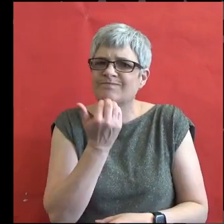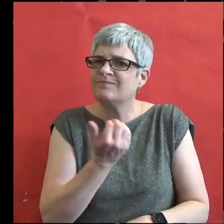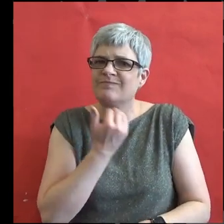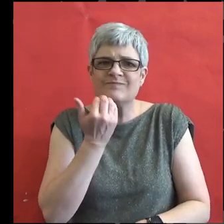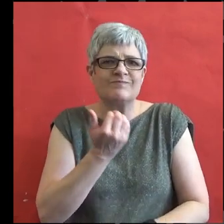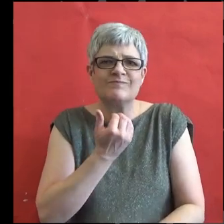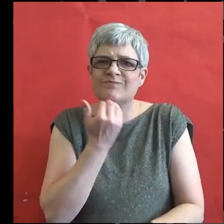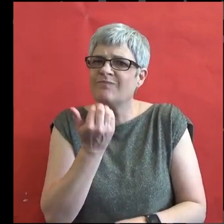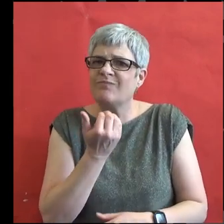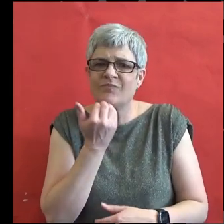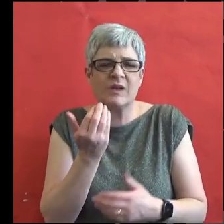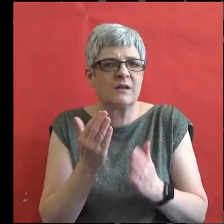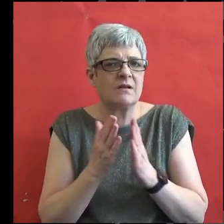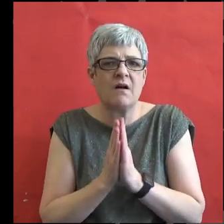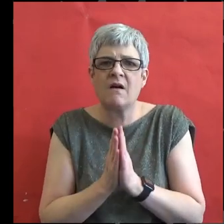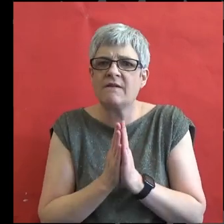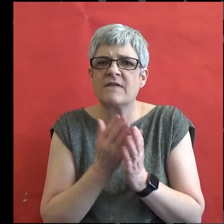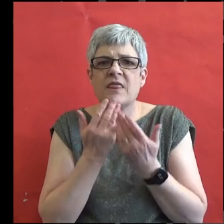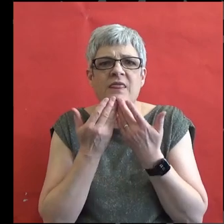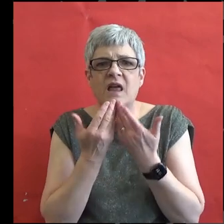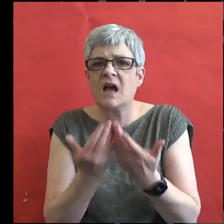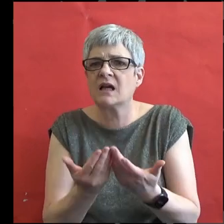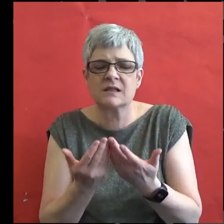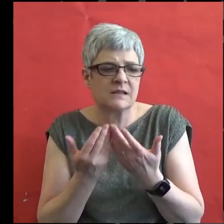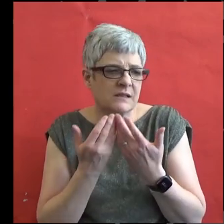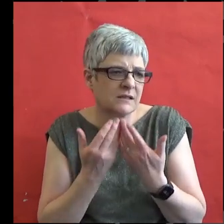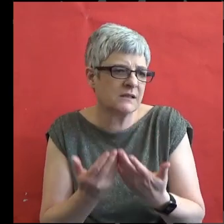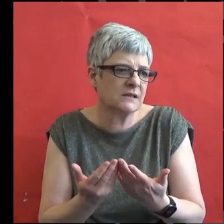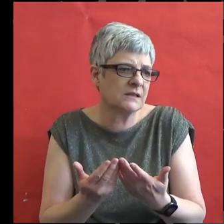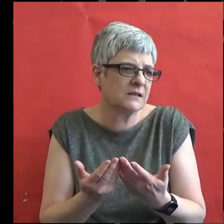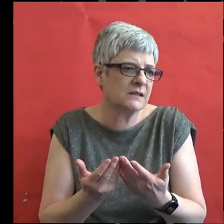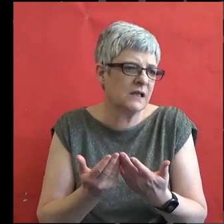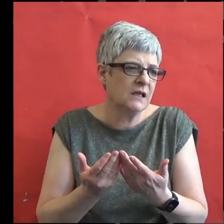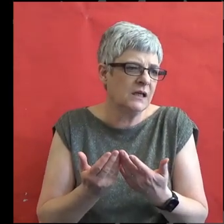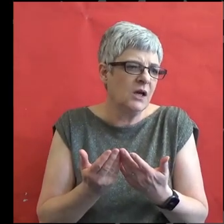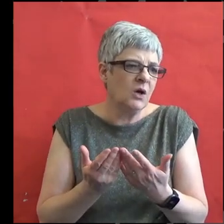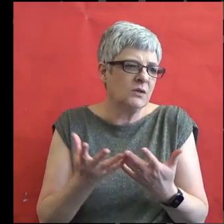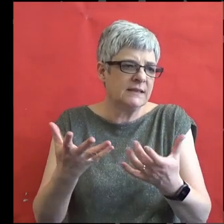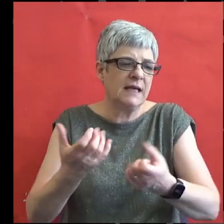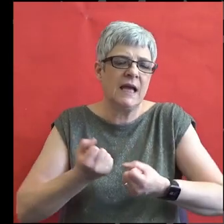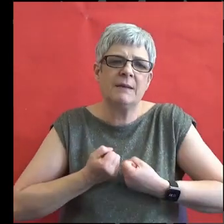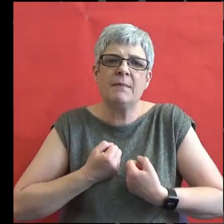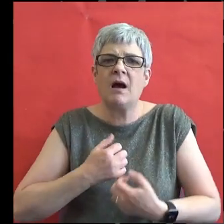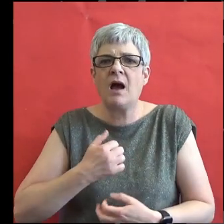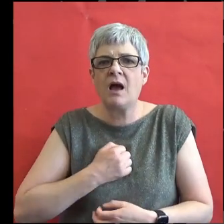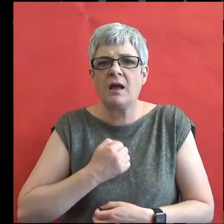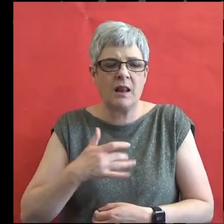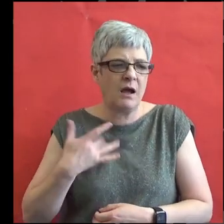thanks, so